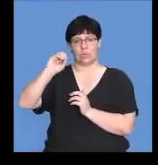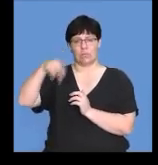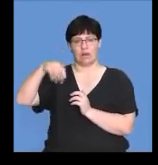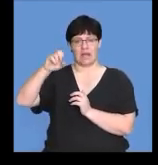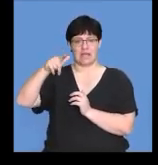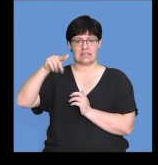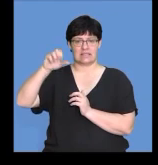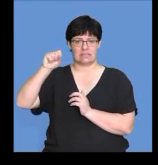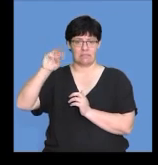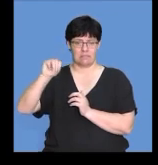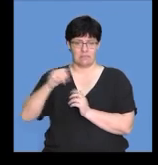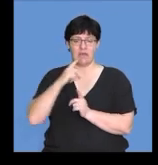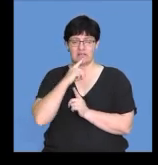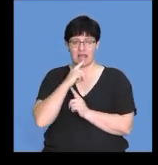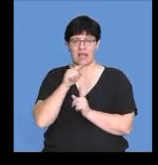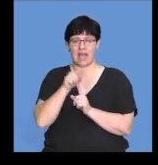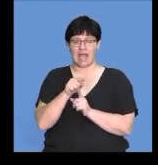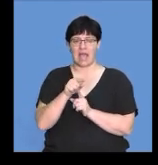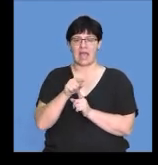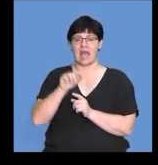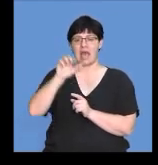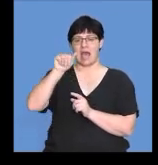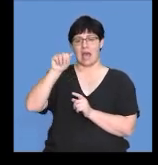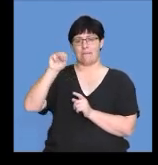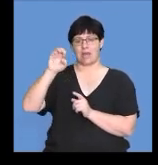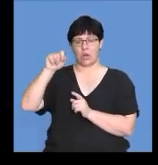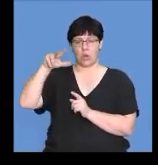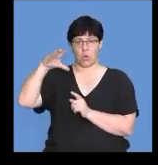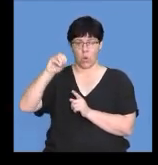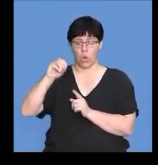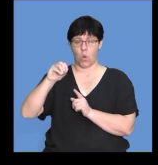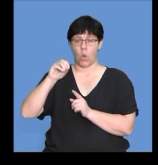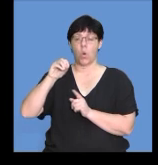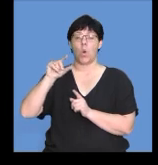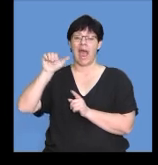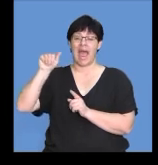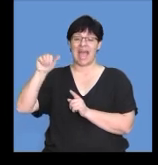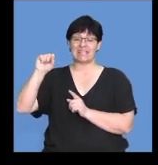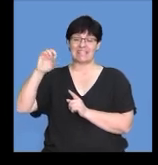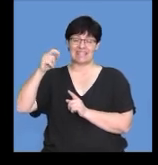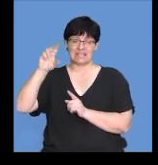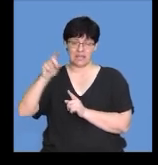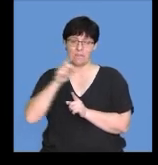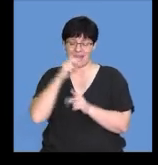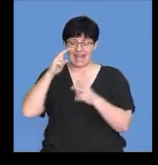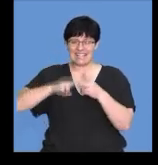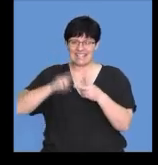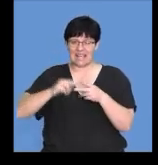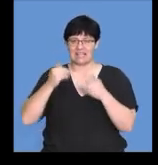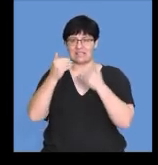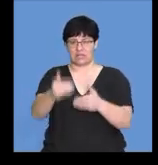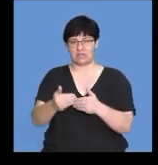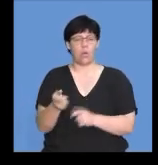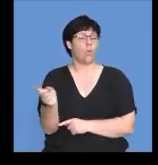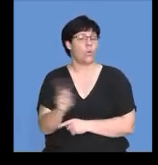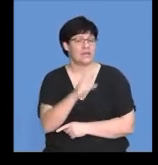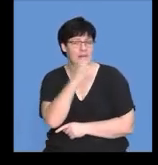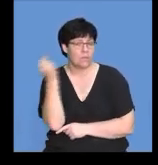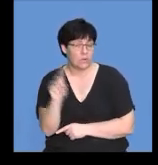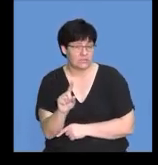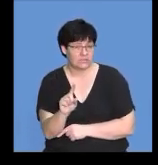of these amino acids held together, and we refer to that as the second stage of it, called translation.